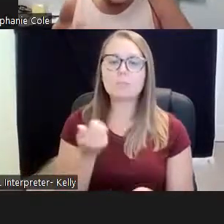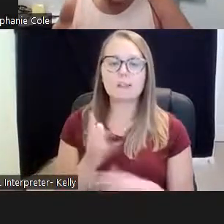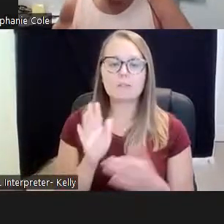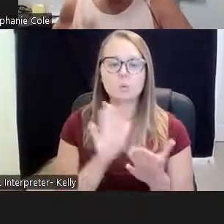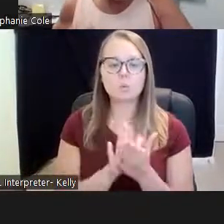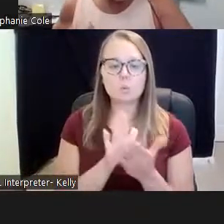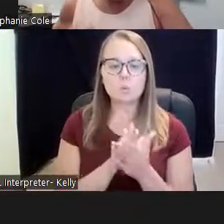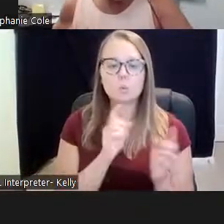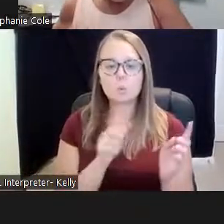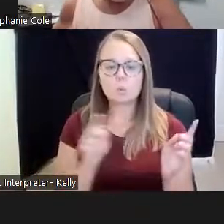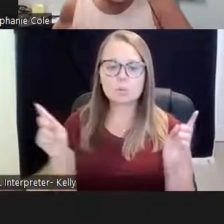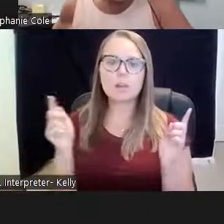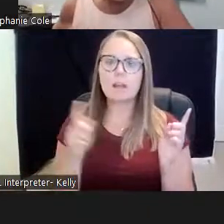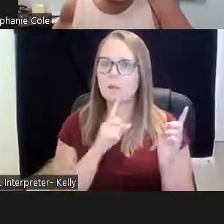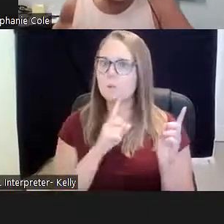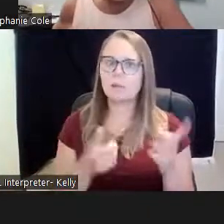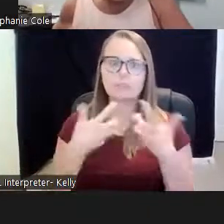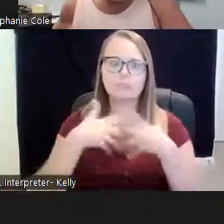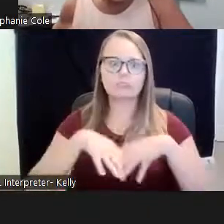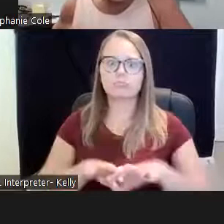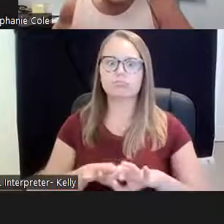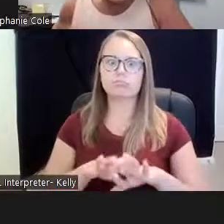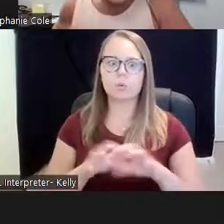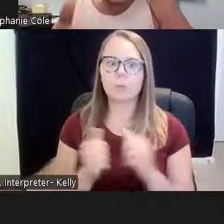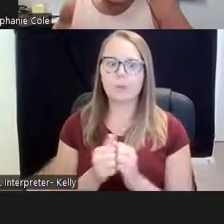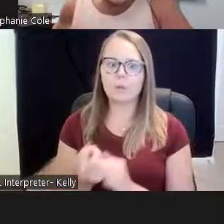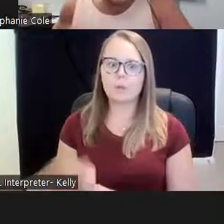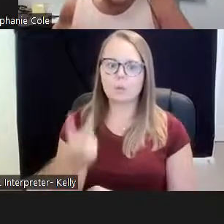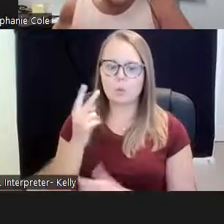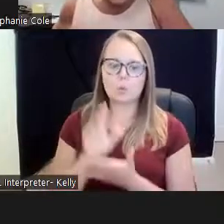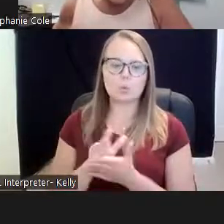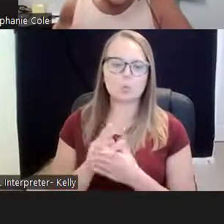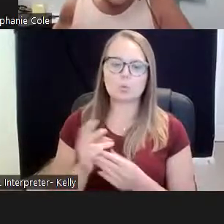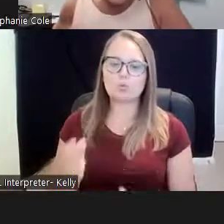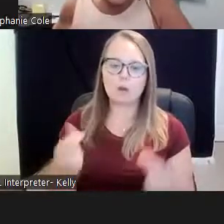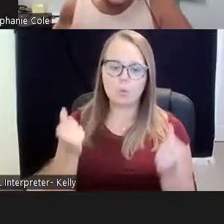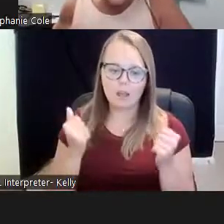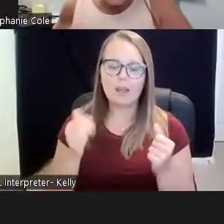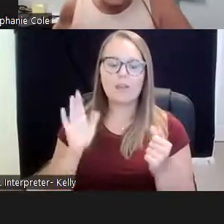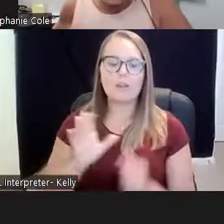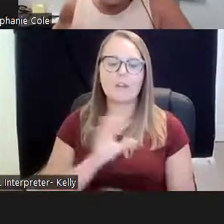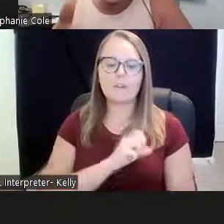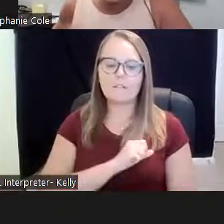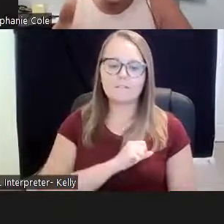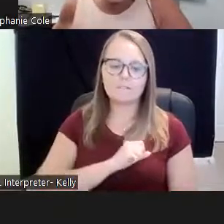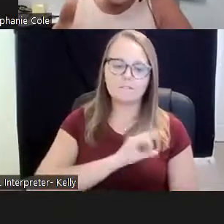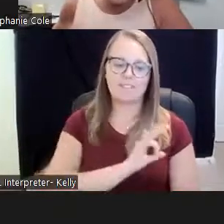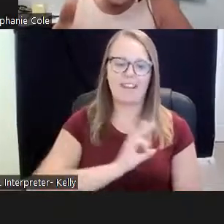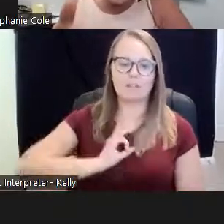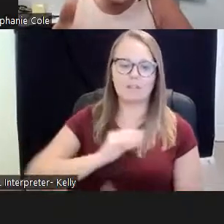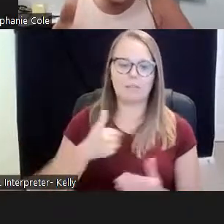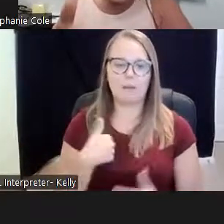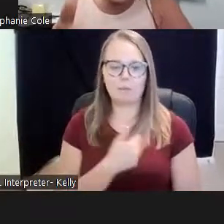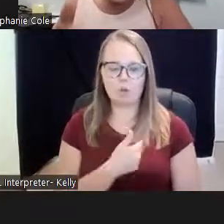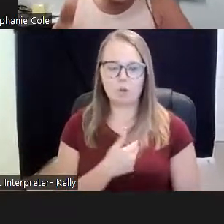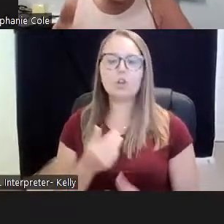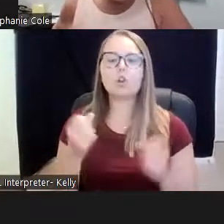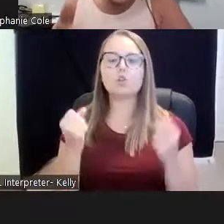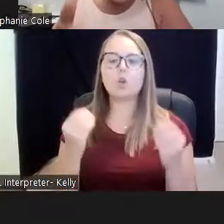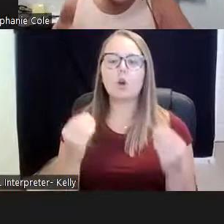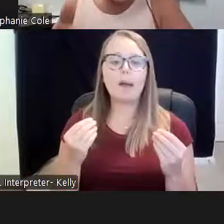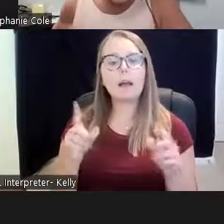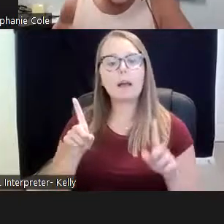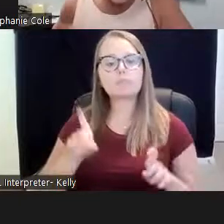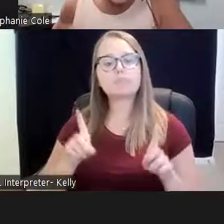schools, and it just happened to work out with two of the schools right away and their faculty members. And I was able to get a pilot going in